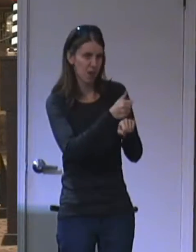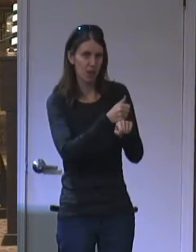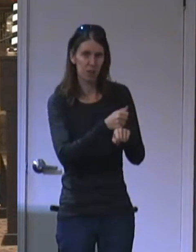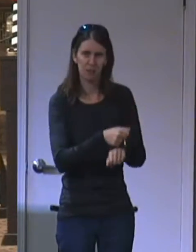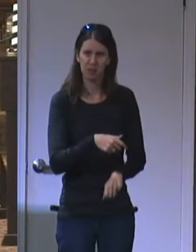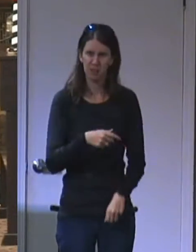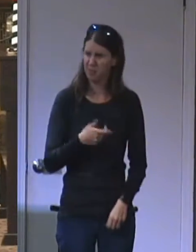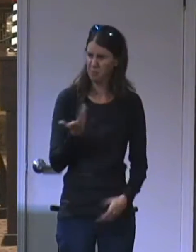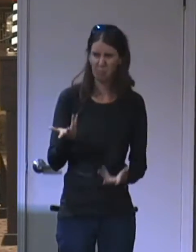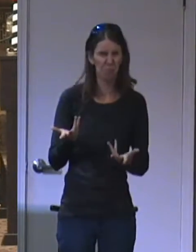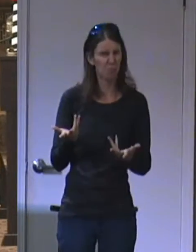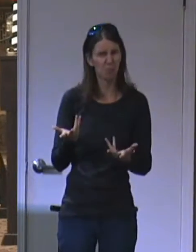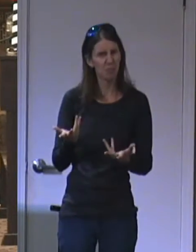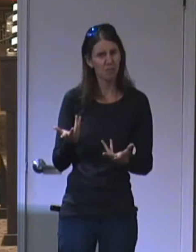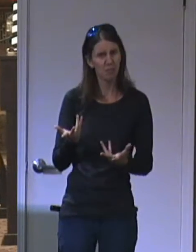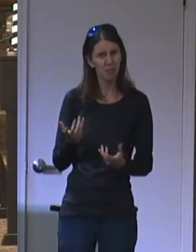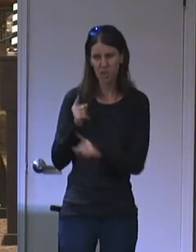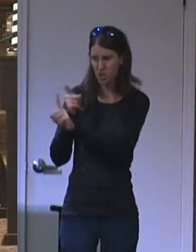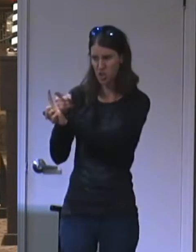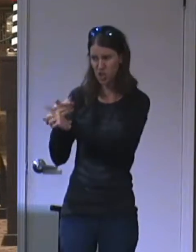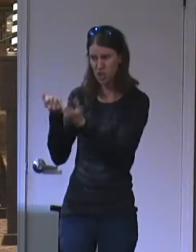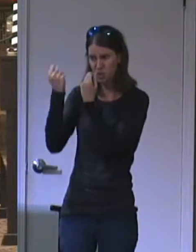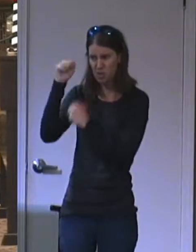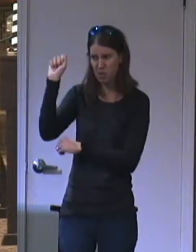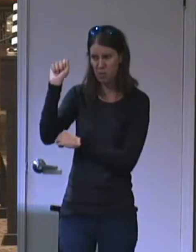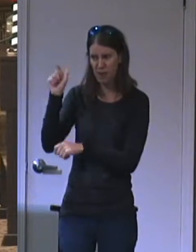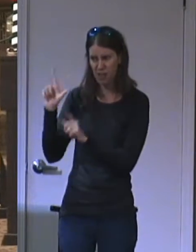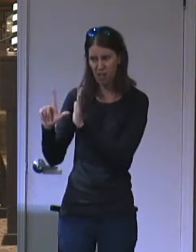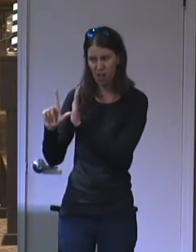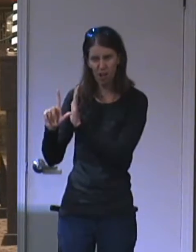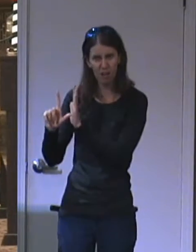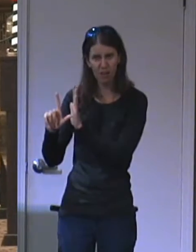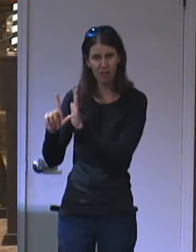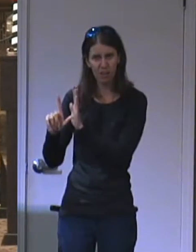You know.